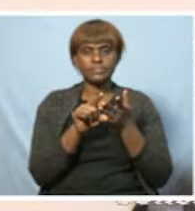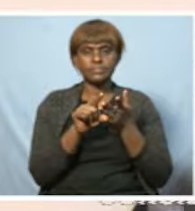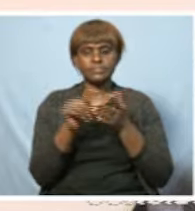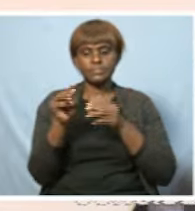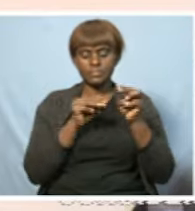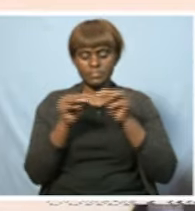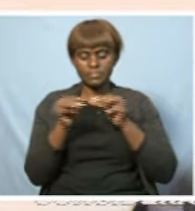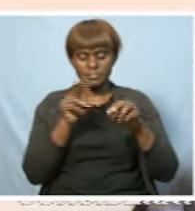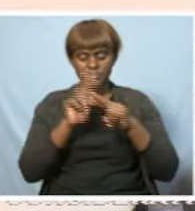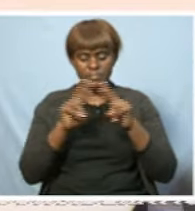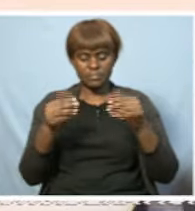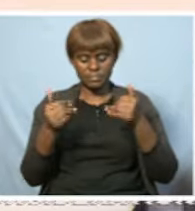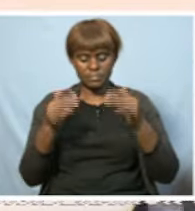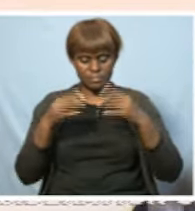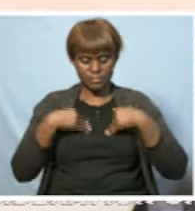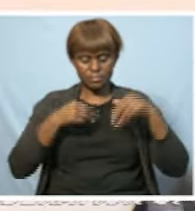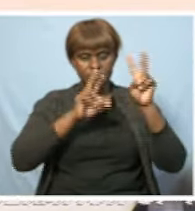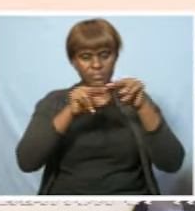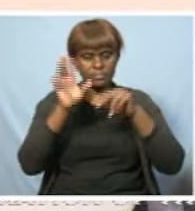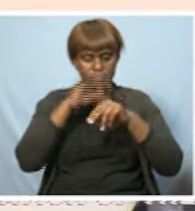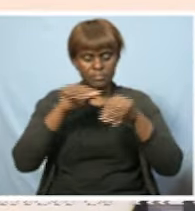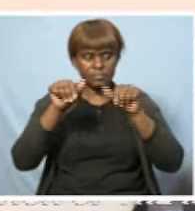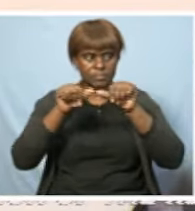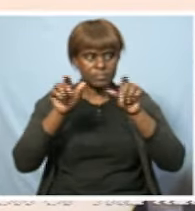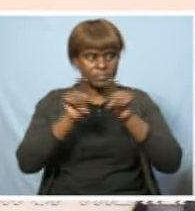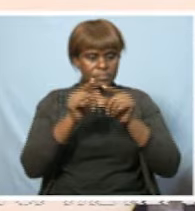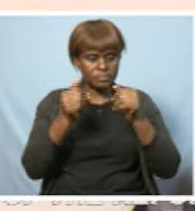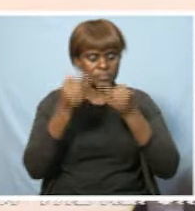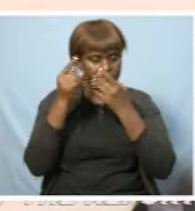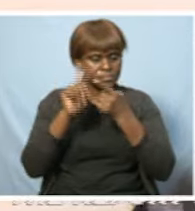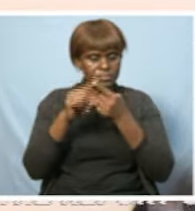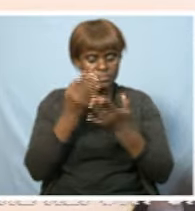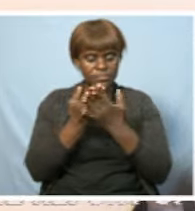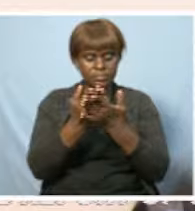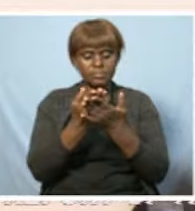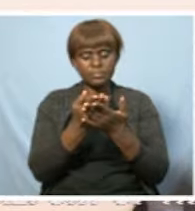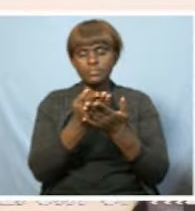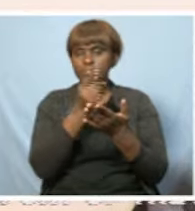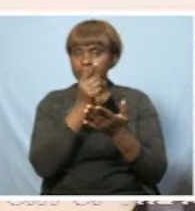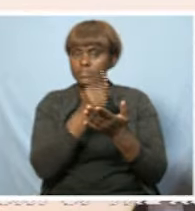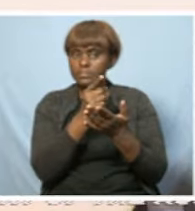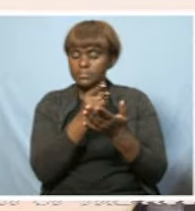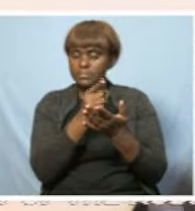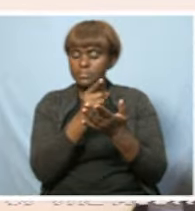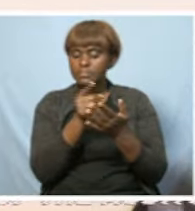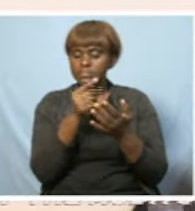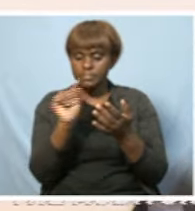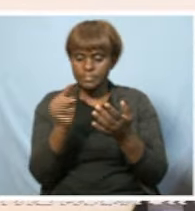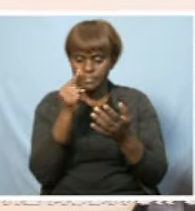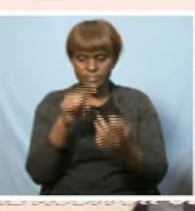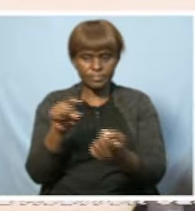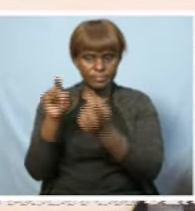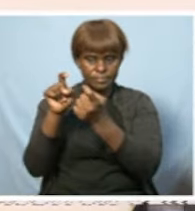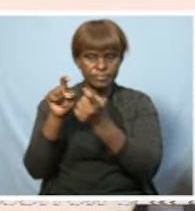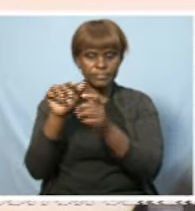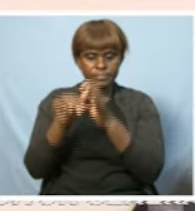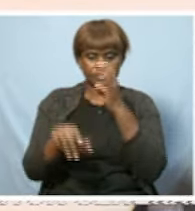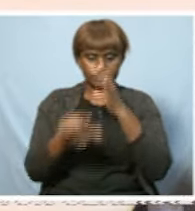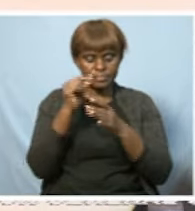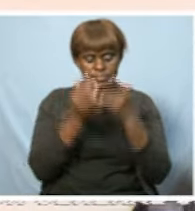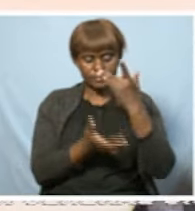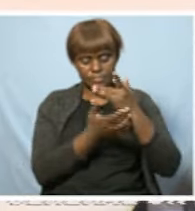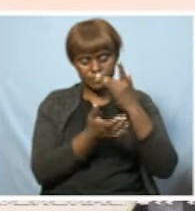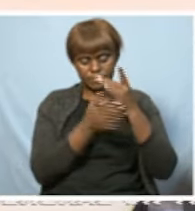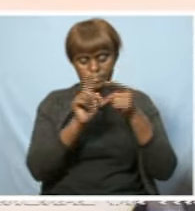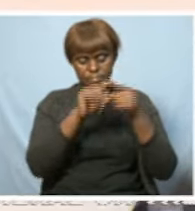Management Chair acknowledges the observation of the auditor and wishes to submit that Little Akis faced challenges in finding a technician to install